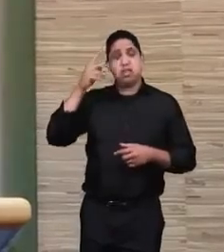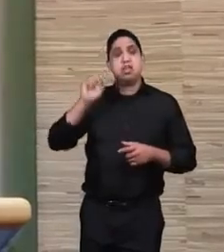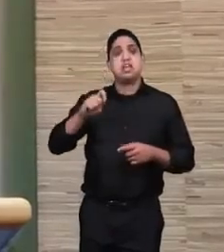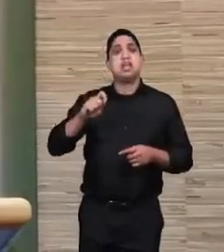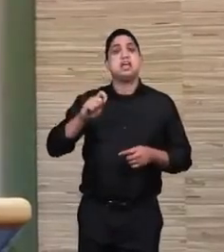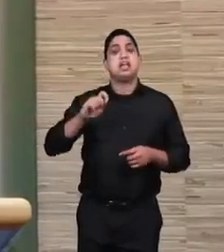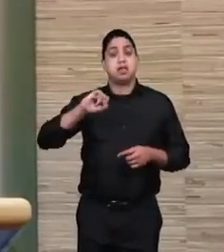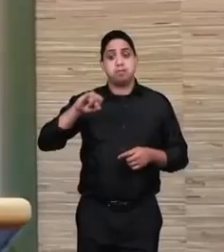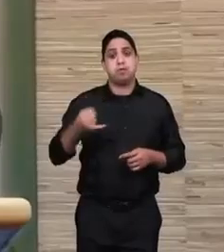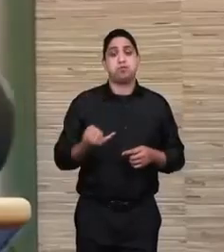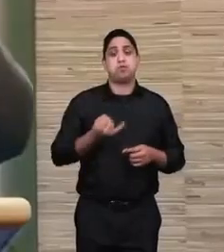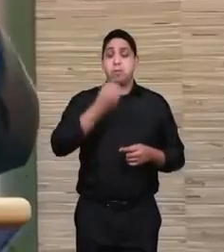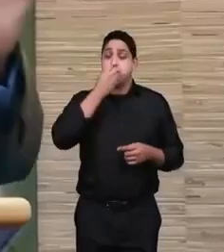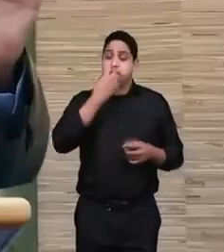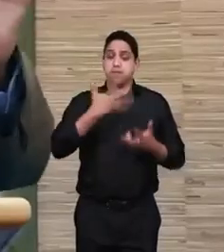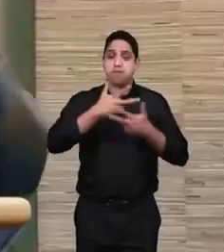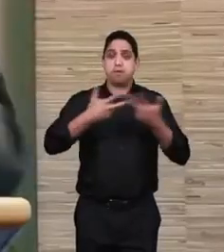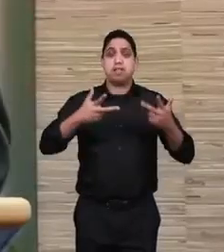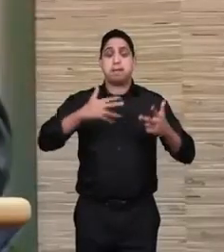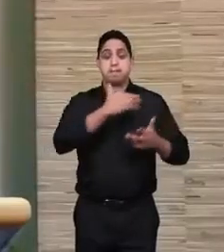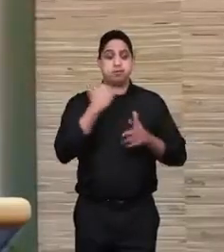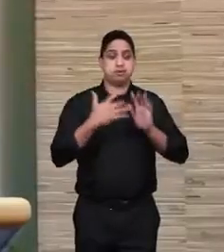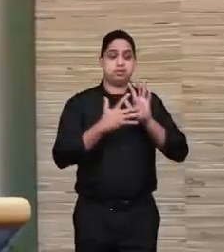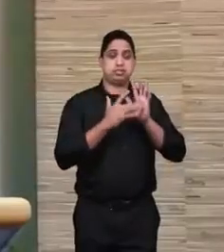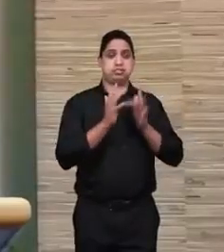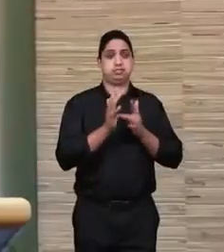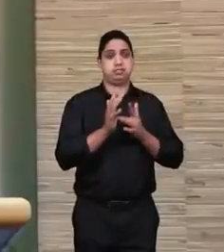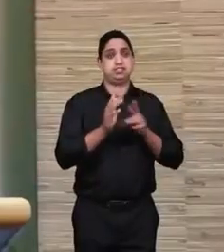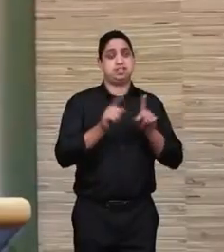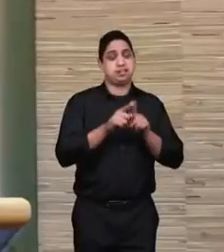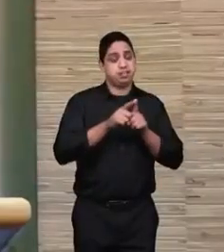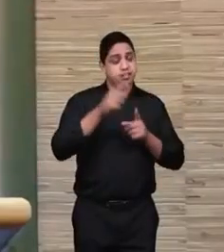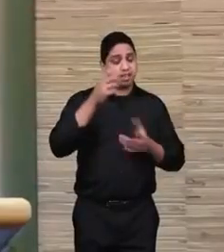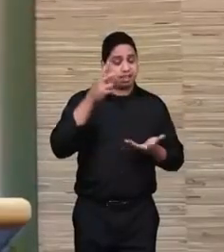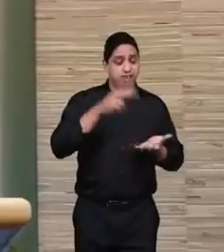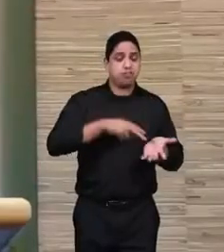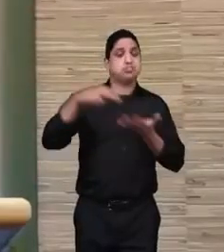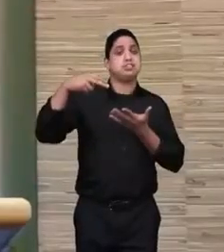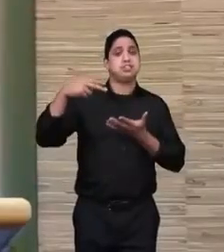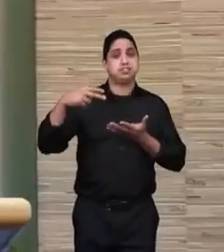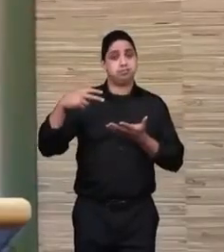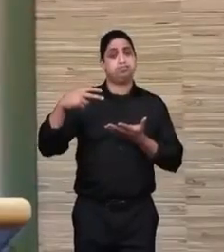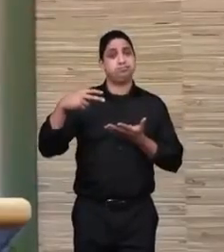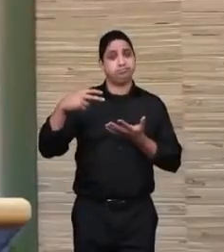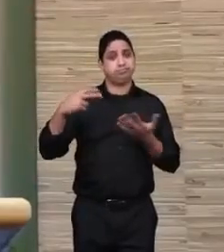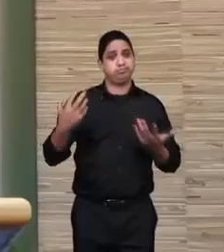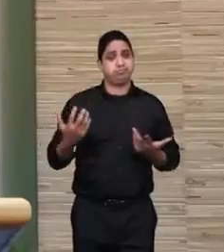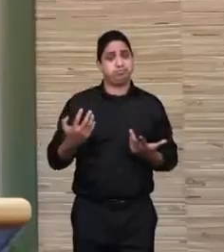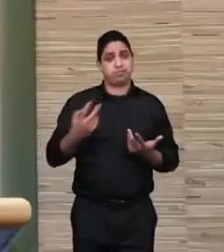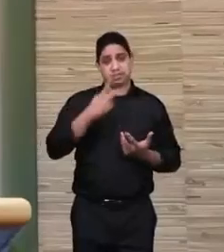are satisfied. If you ate honey and are satisfied, eat what is enough for you.